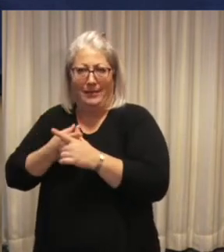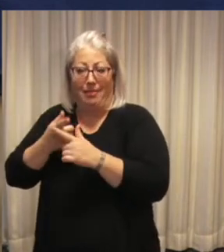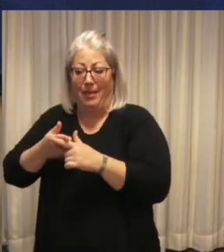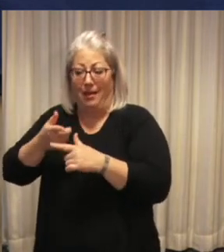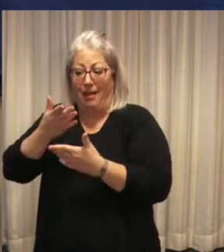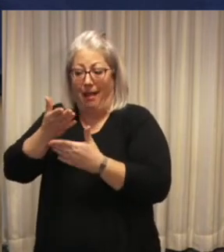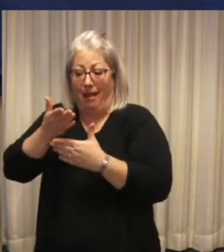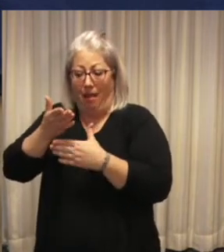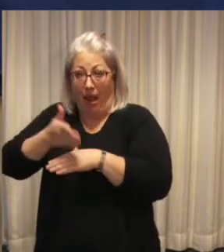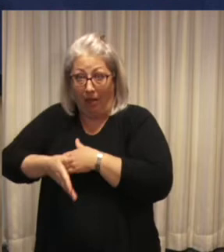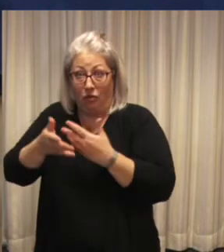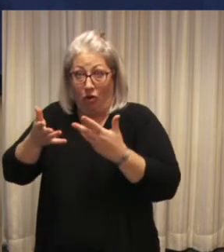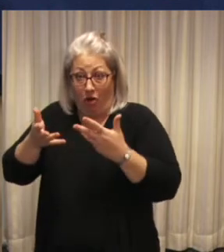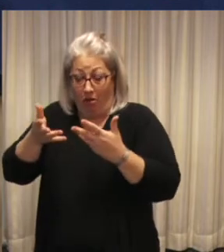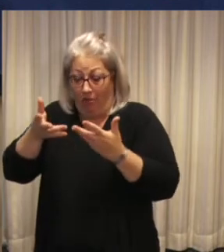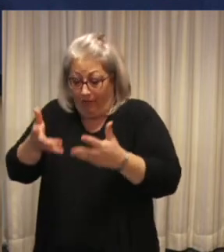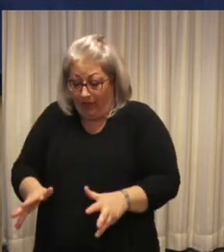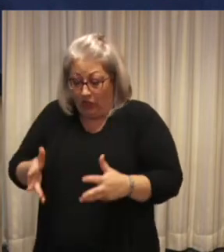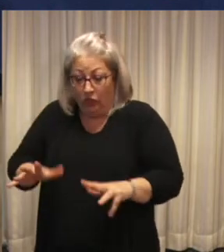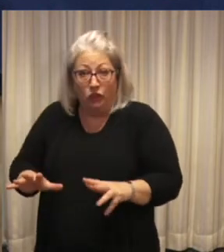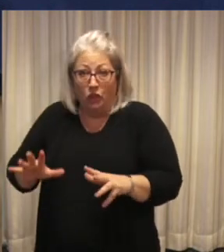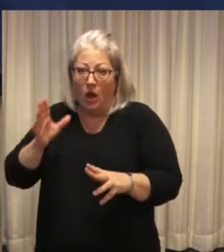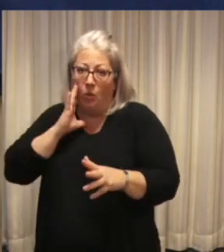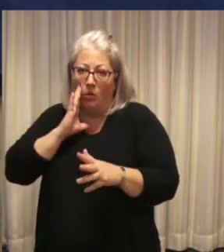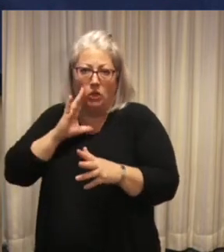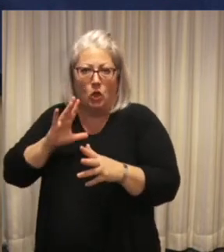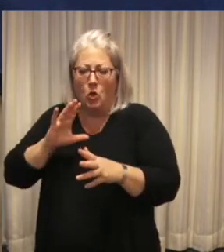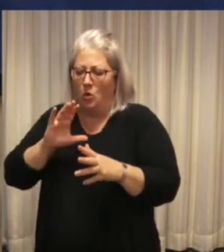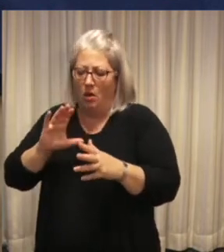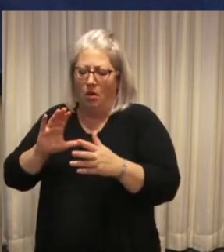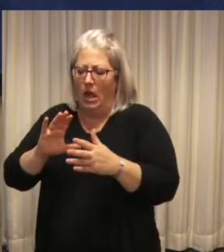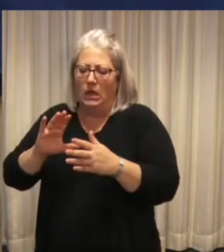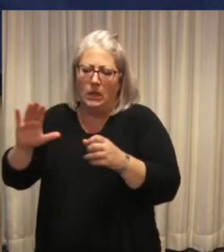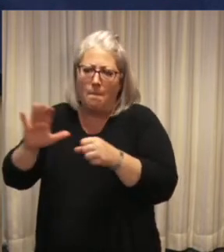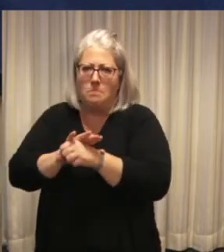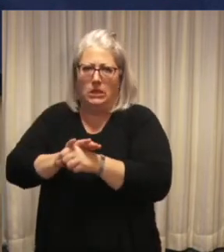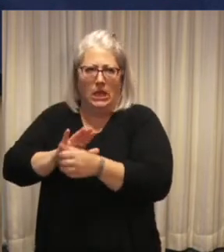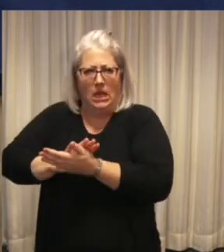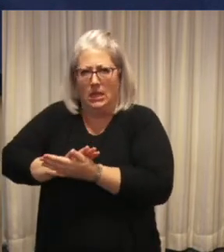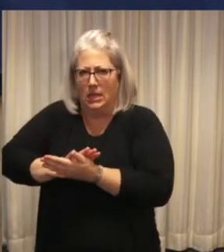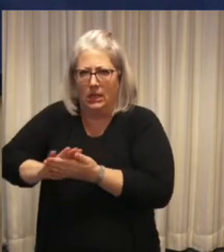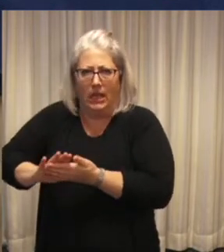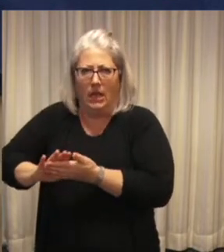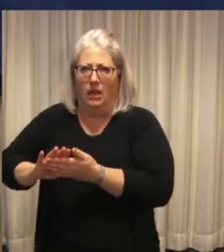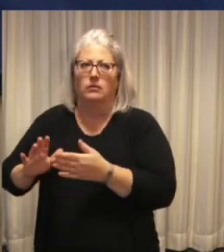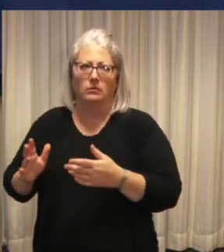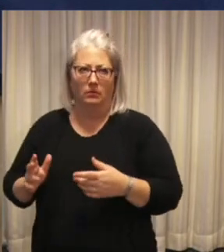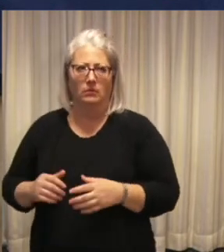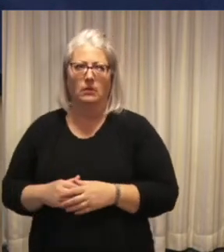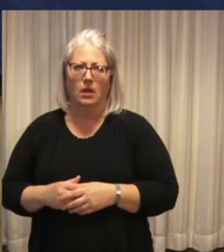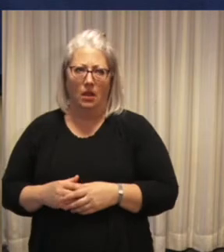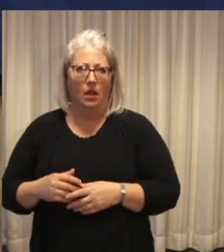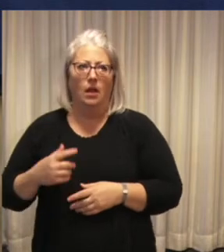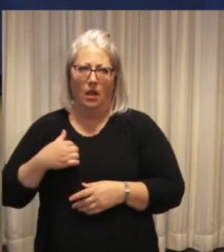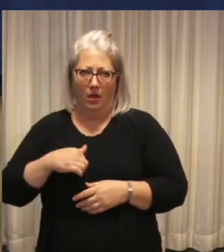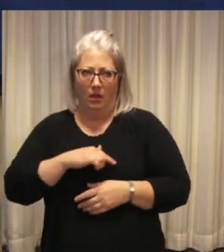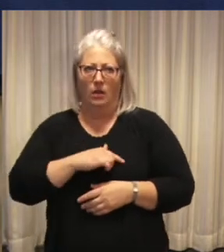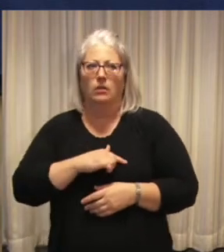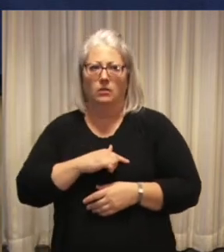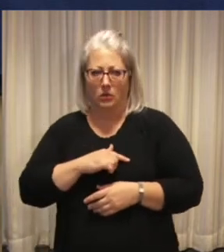and decontamination. I was half joking earlier that I'll go back to my Army days of scrubbing the floor with a